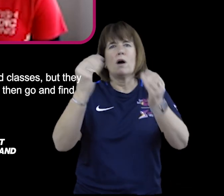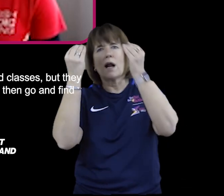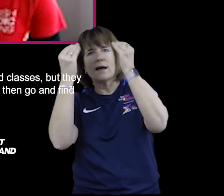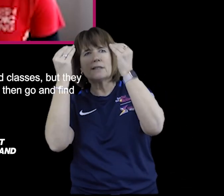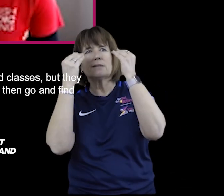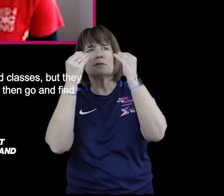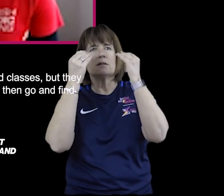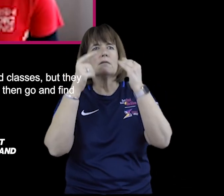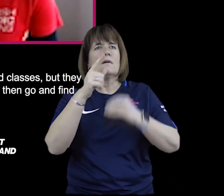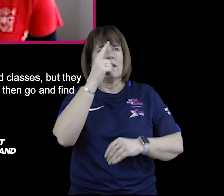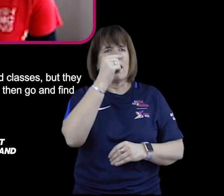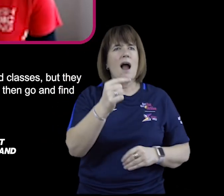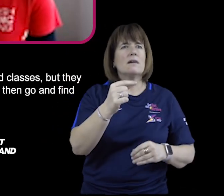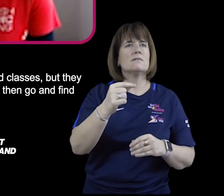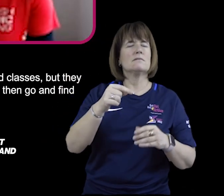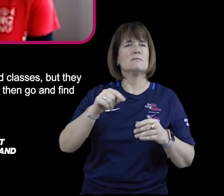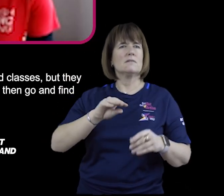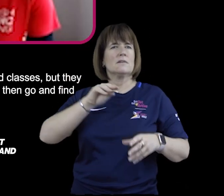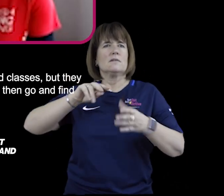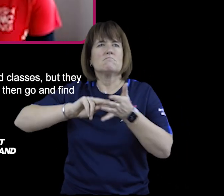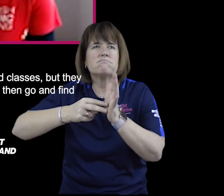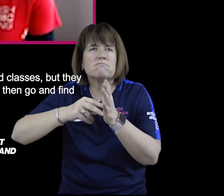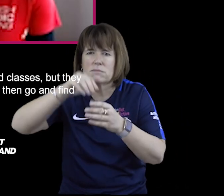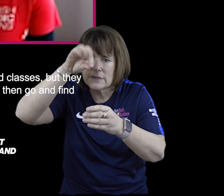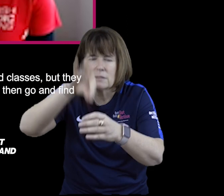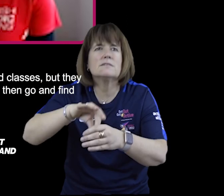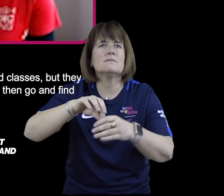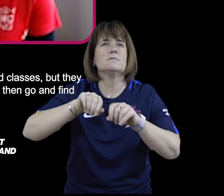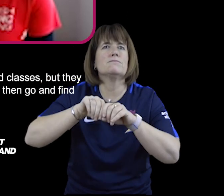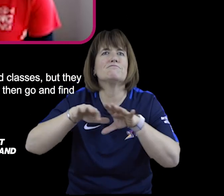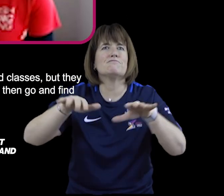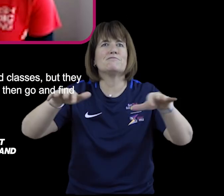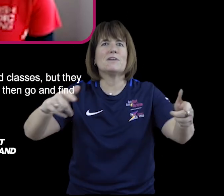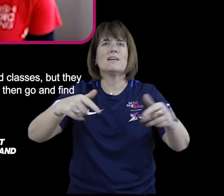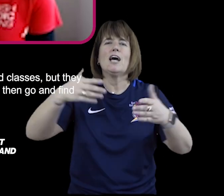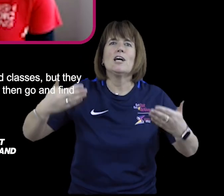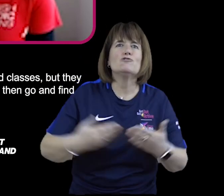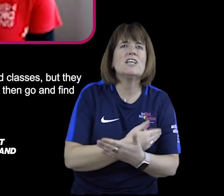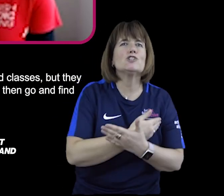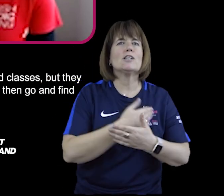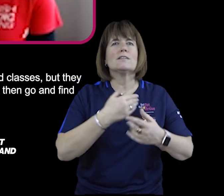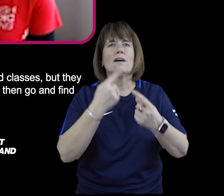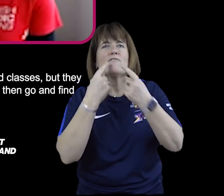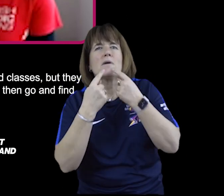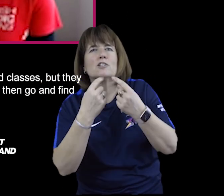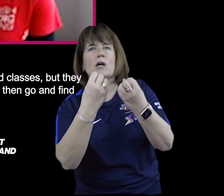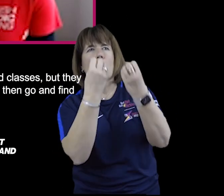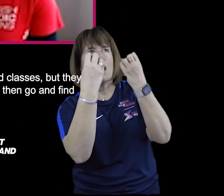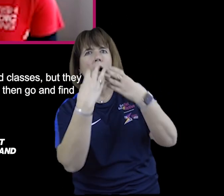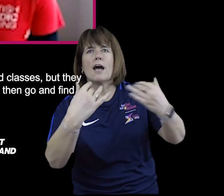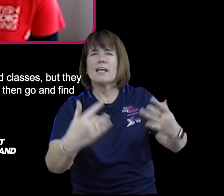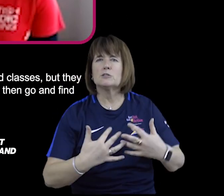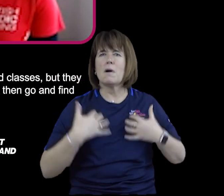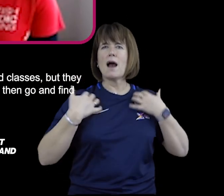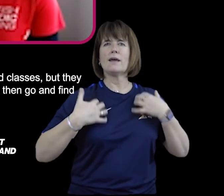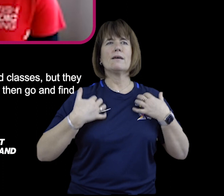and classes, but they can just plant that seed, do a bit of initial instruction, and that might inspire somebody to